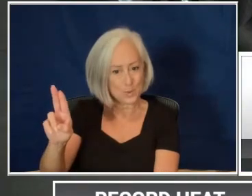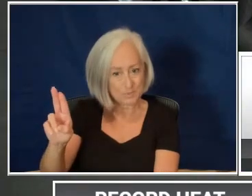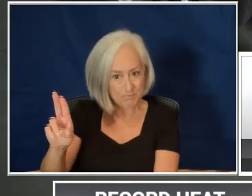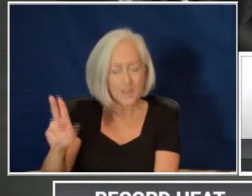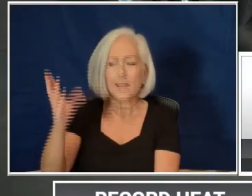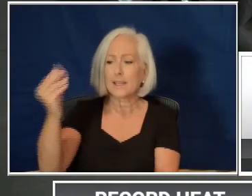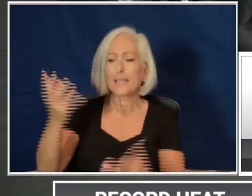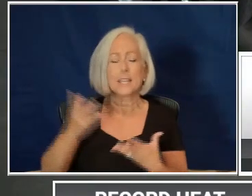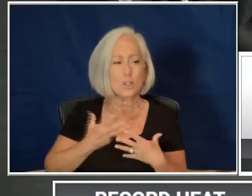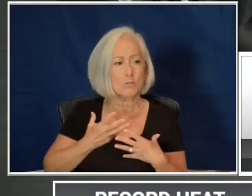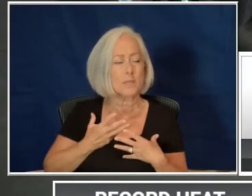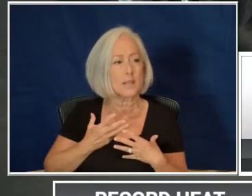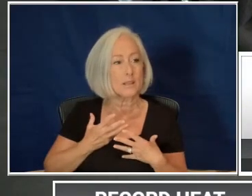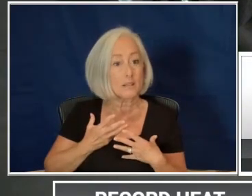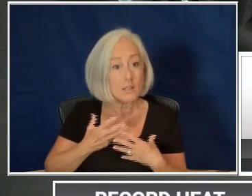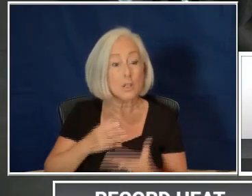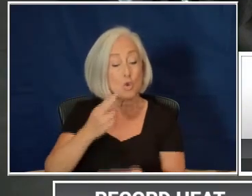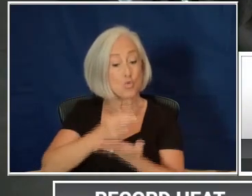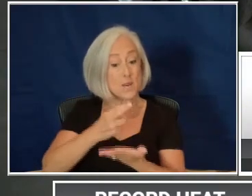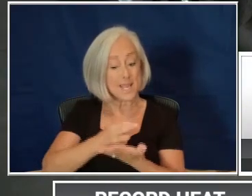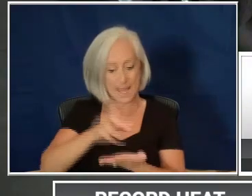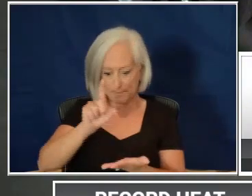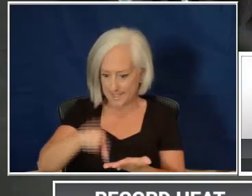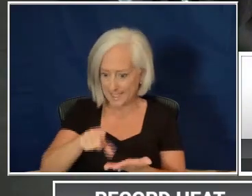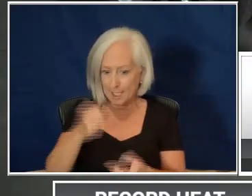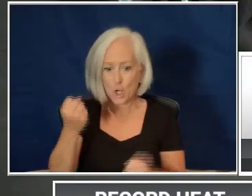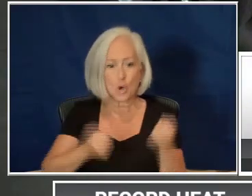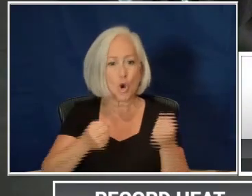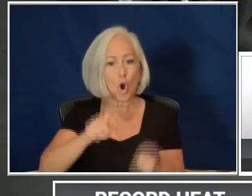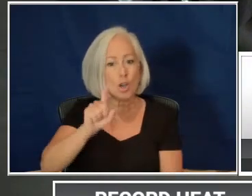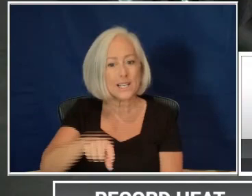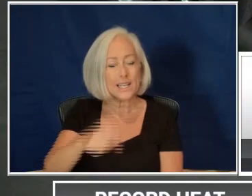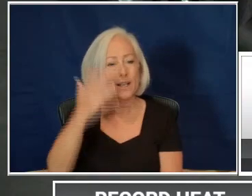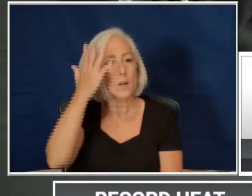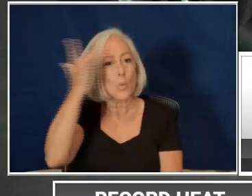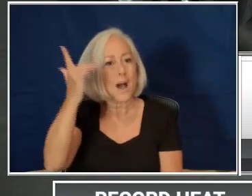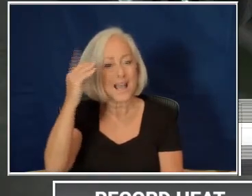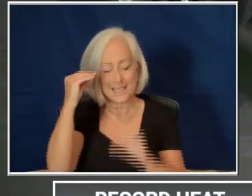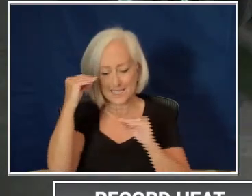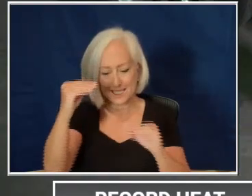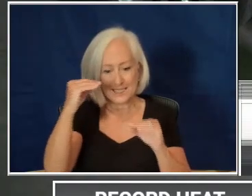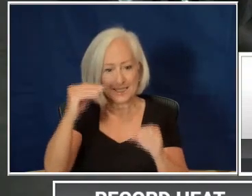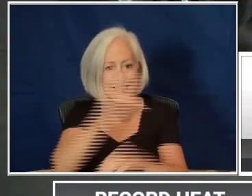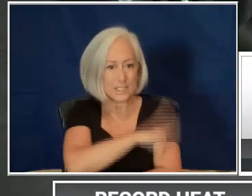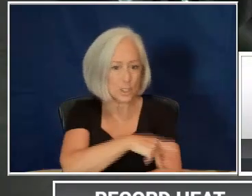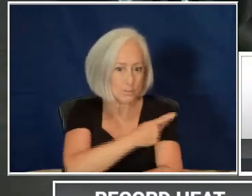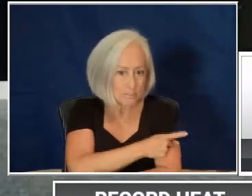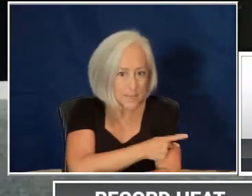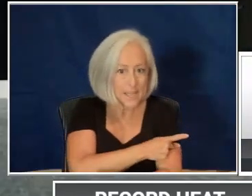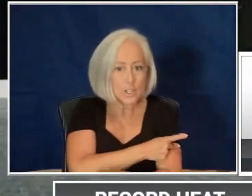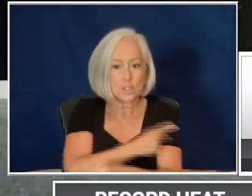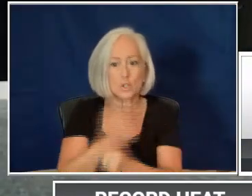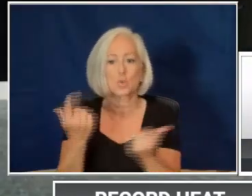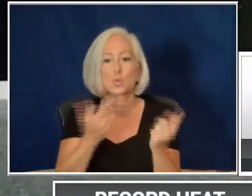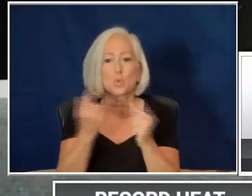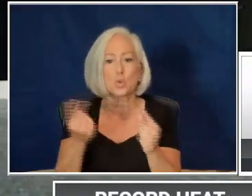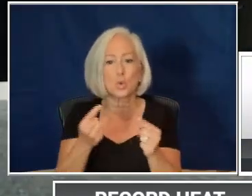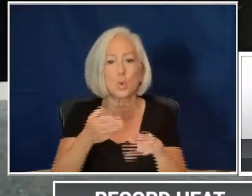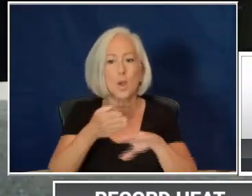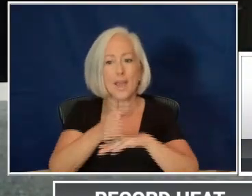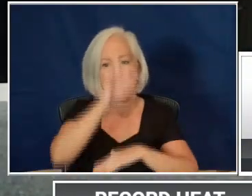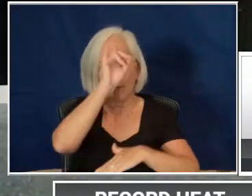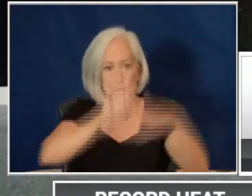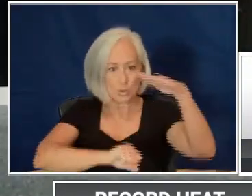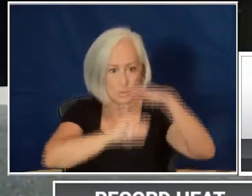had for a vehicle that they could teach their patients after they suffered a stroke or other debilitating things how to get in and out of a